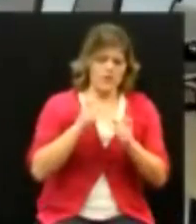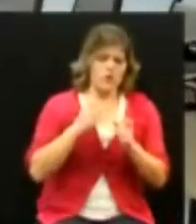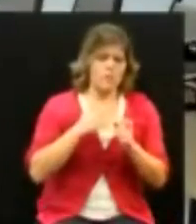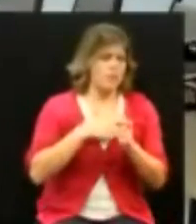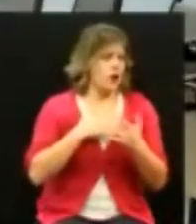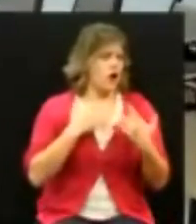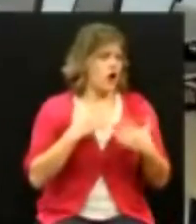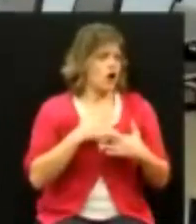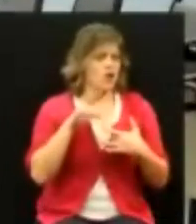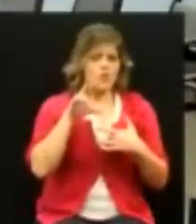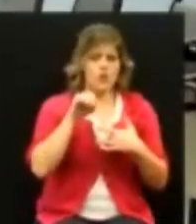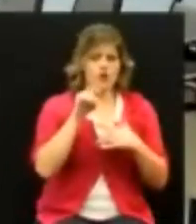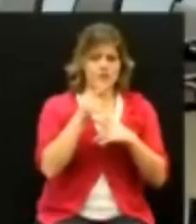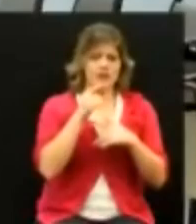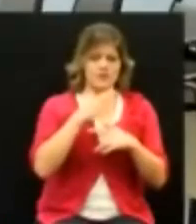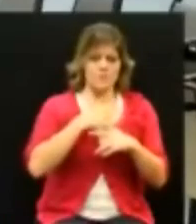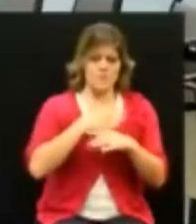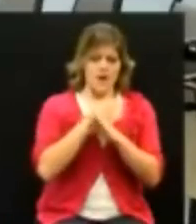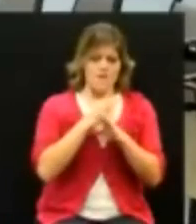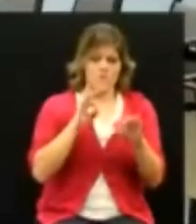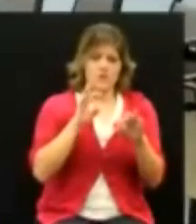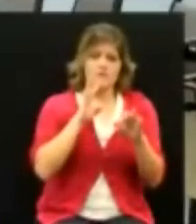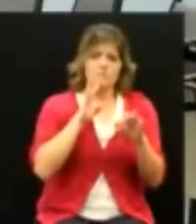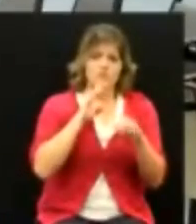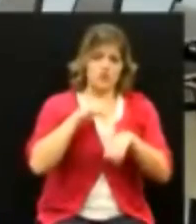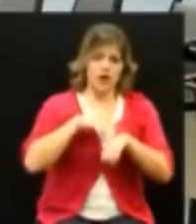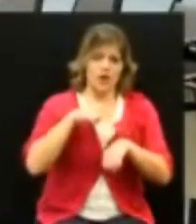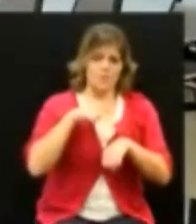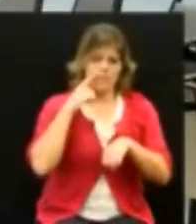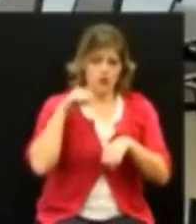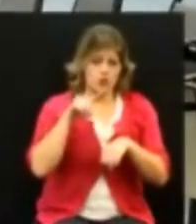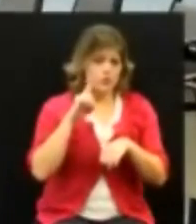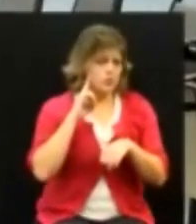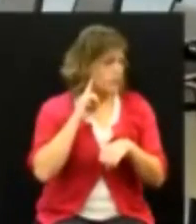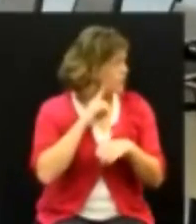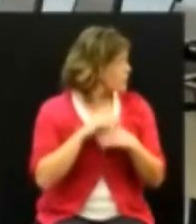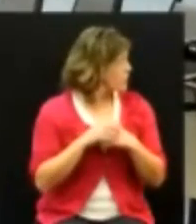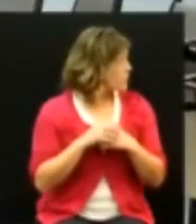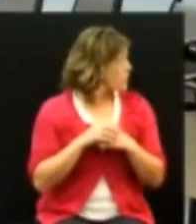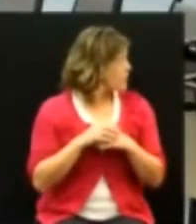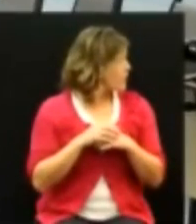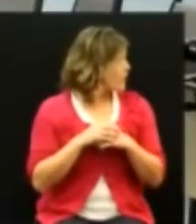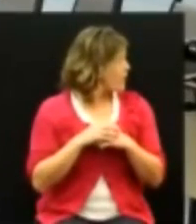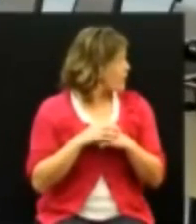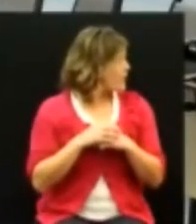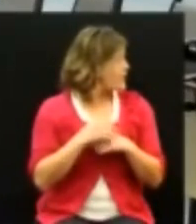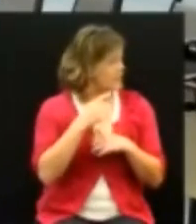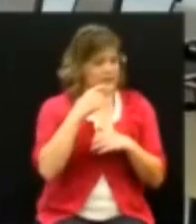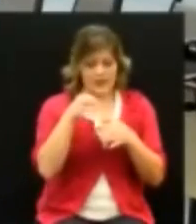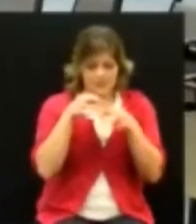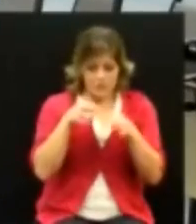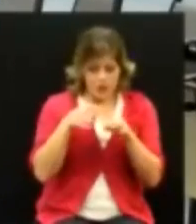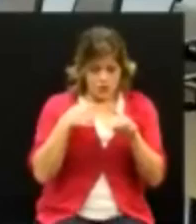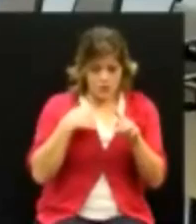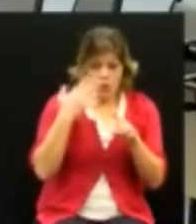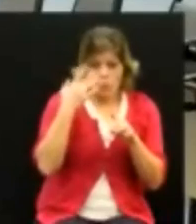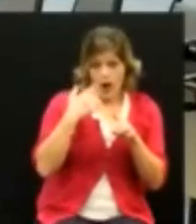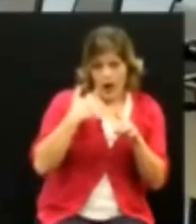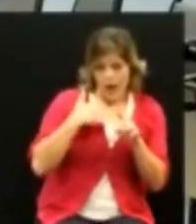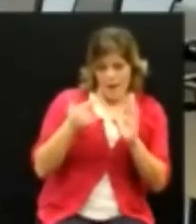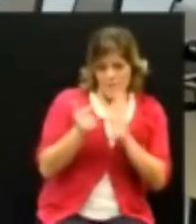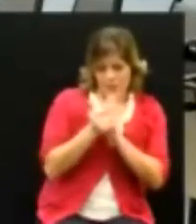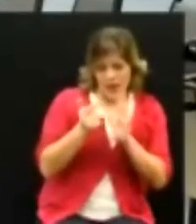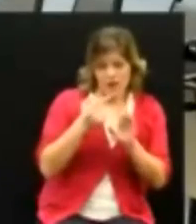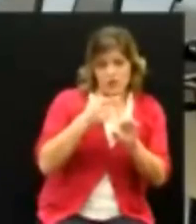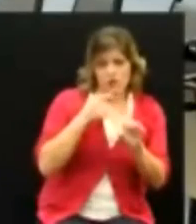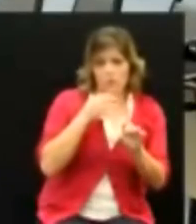30 seconds of my free speech time for you to just, here, you got your legal assistants right next to you. Tell me why I am banned